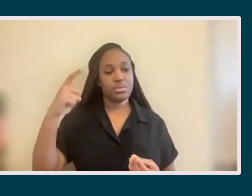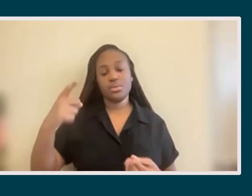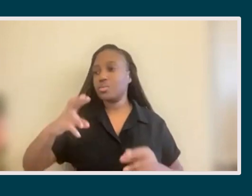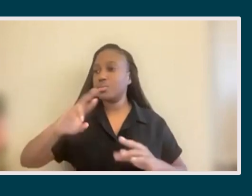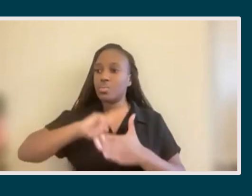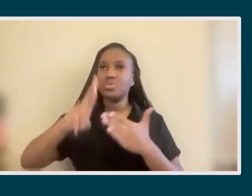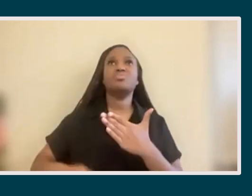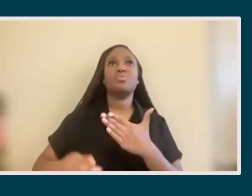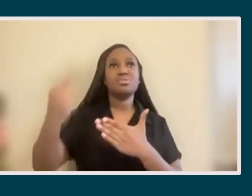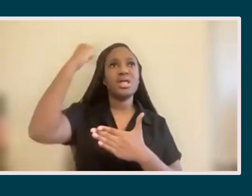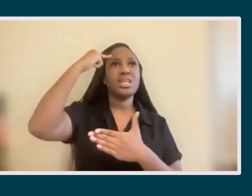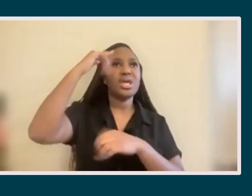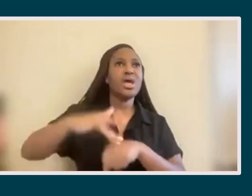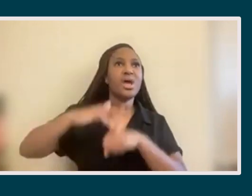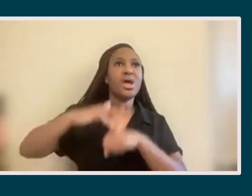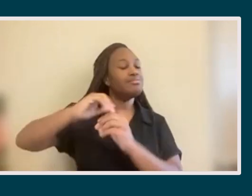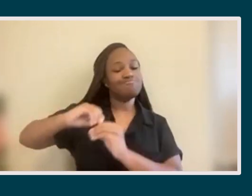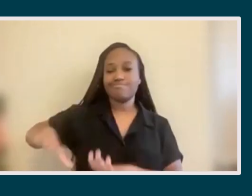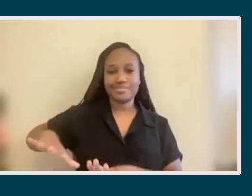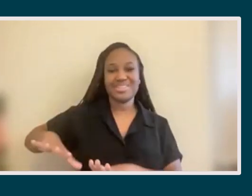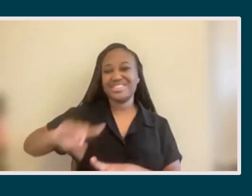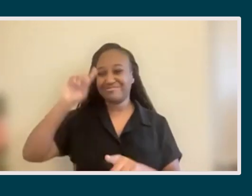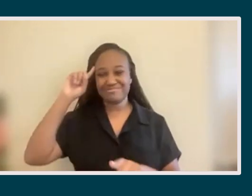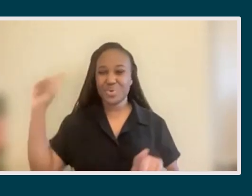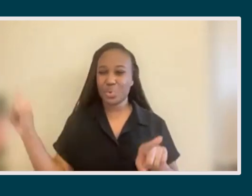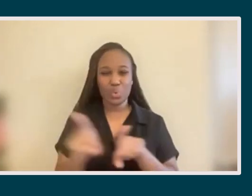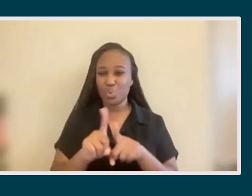that agreeing to disagree.